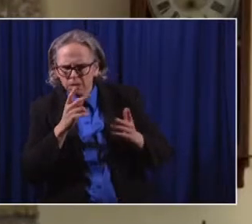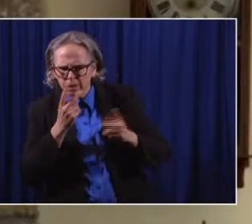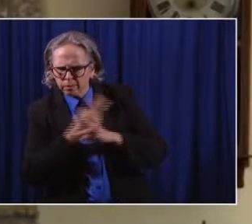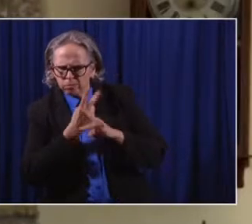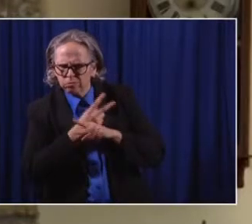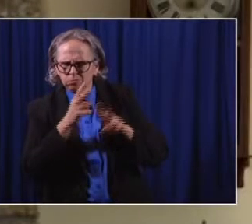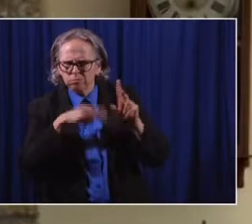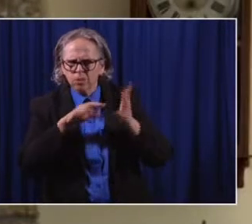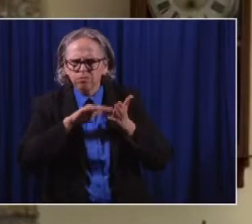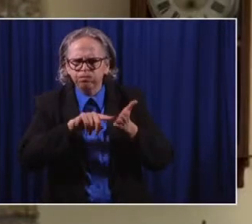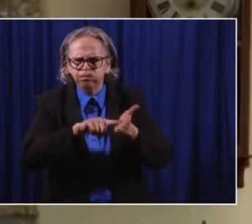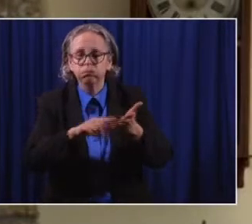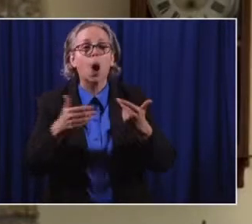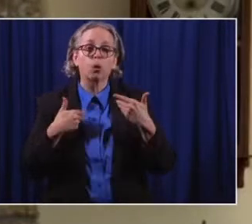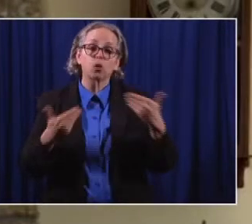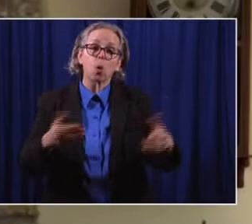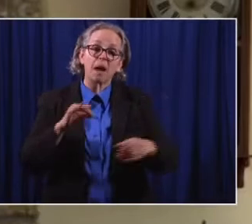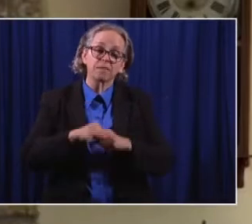voted.